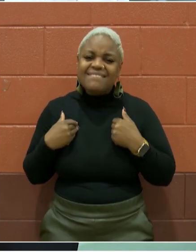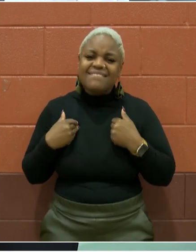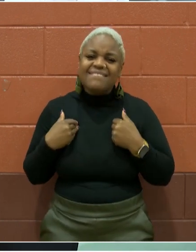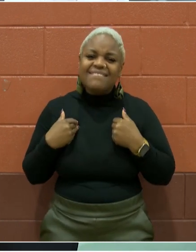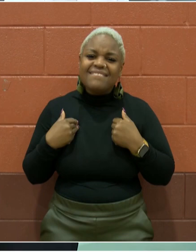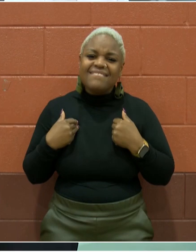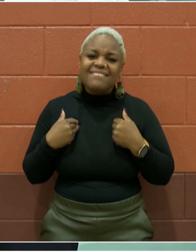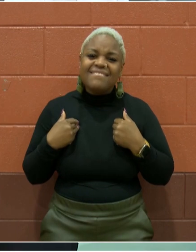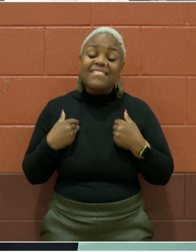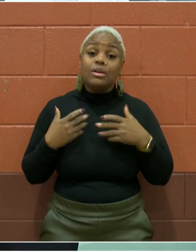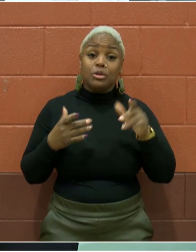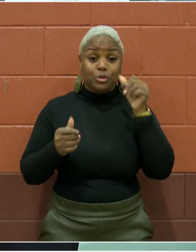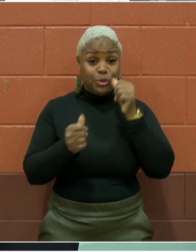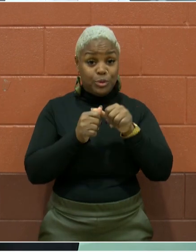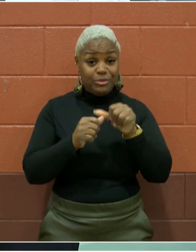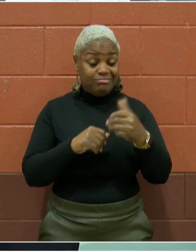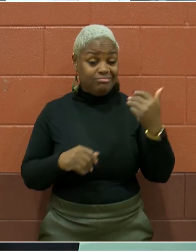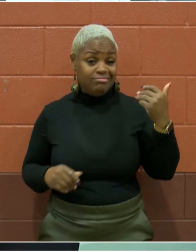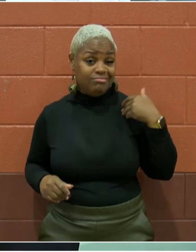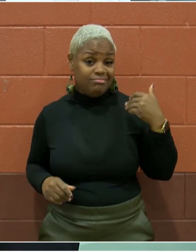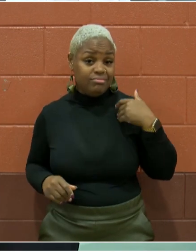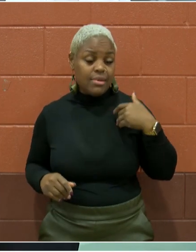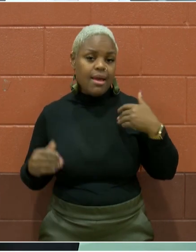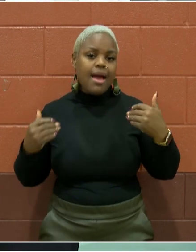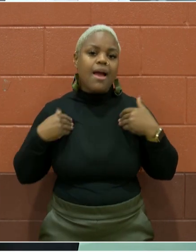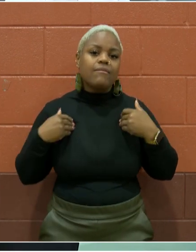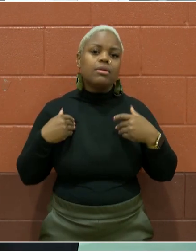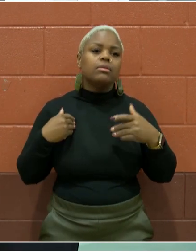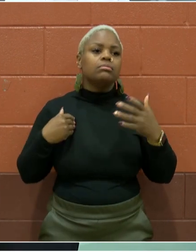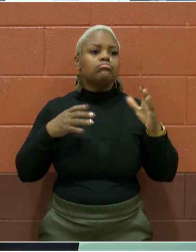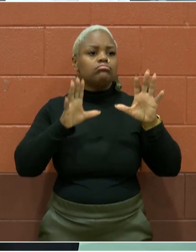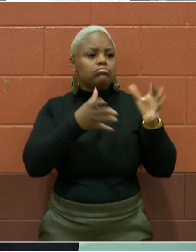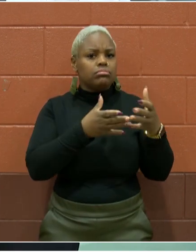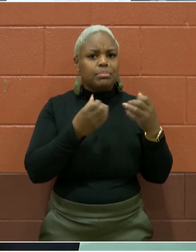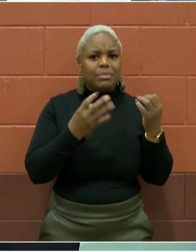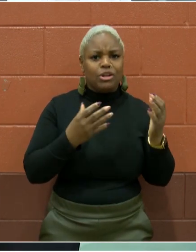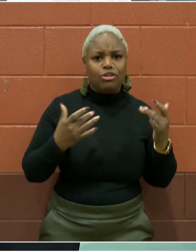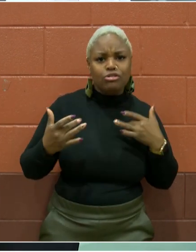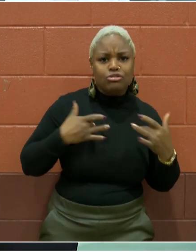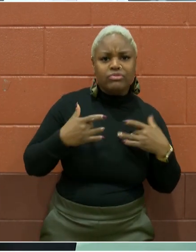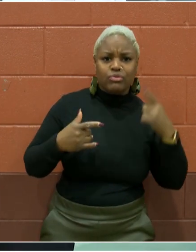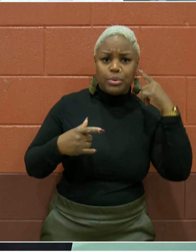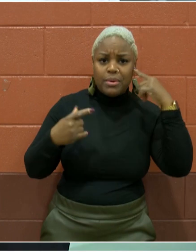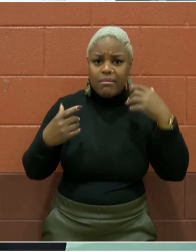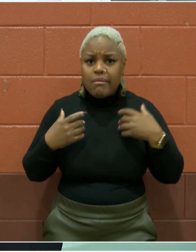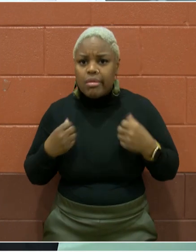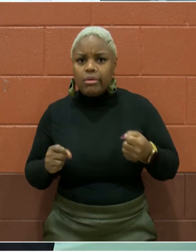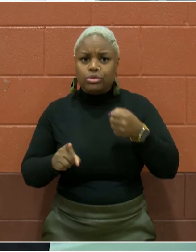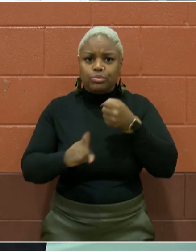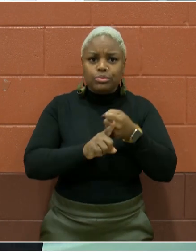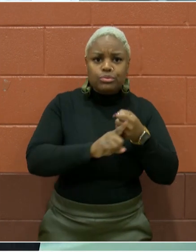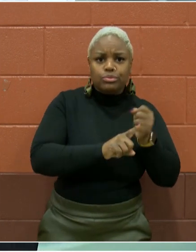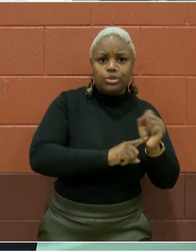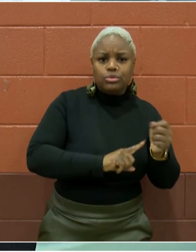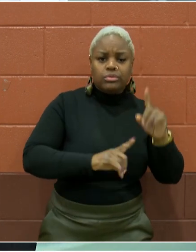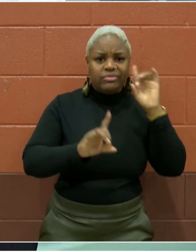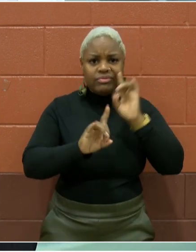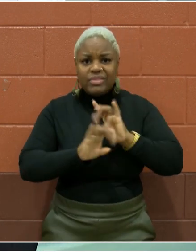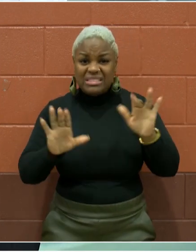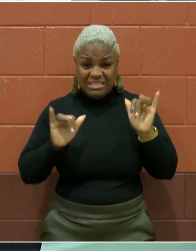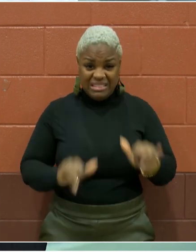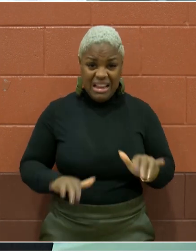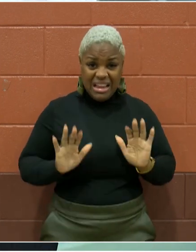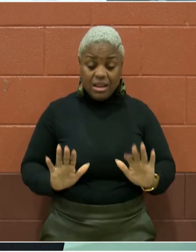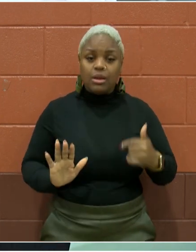will, where we mental health consumers, and we wanted to make sure that our officers had the best tools in order to address those kinds of